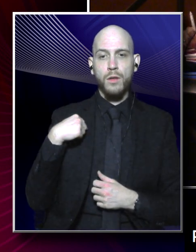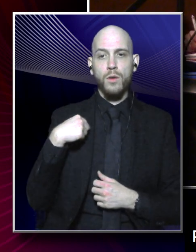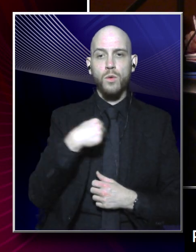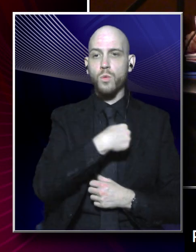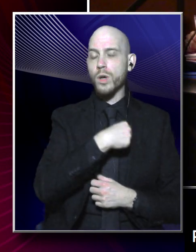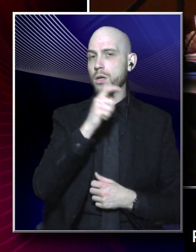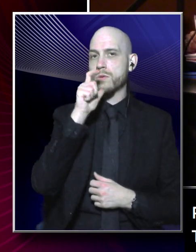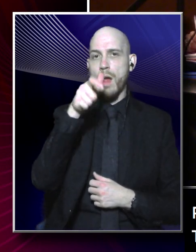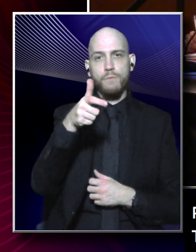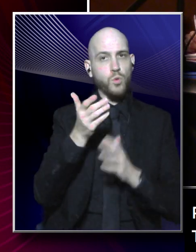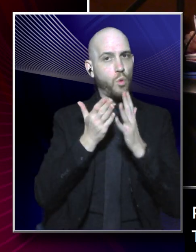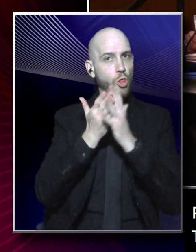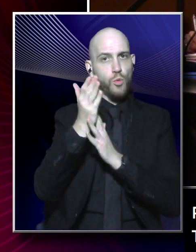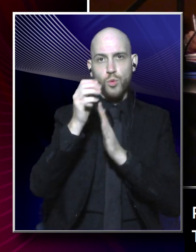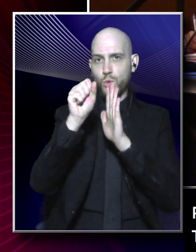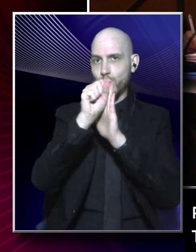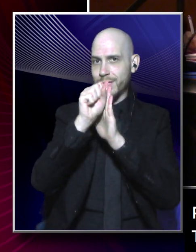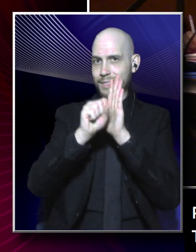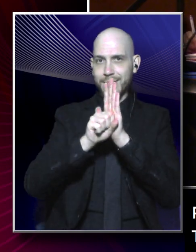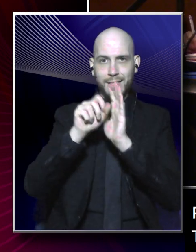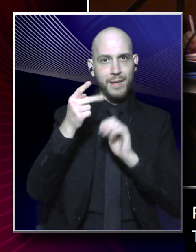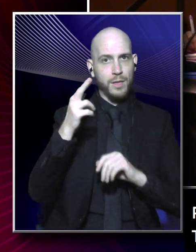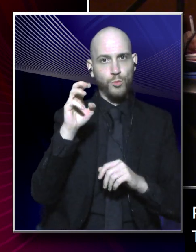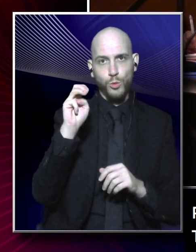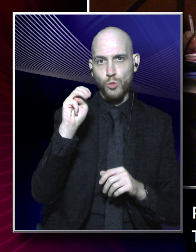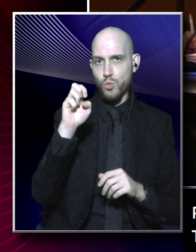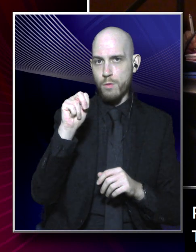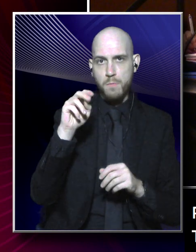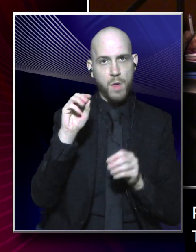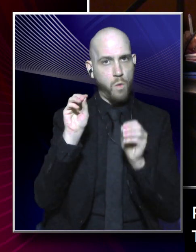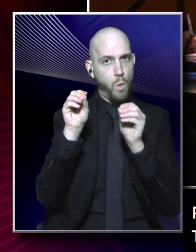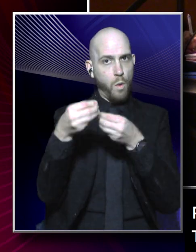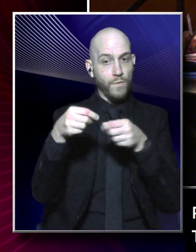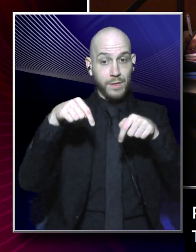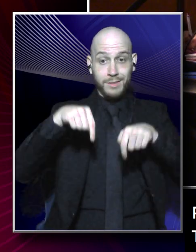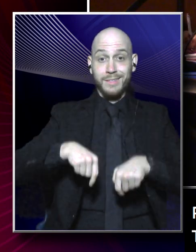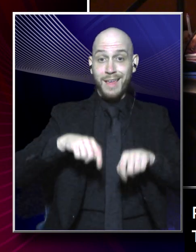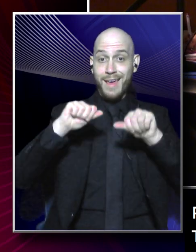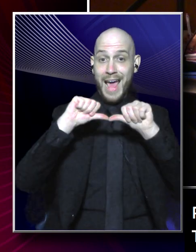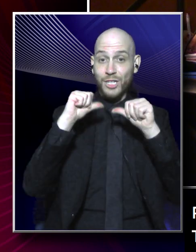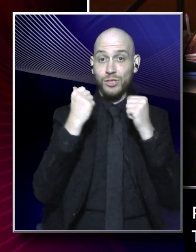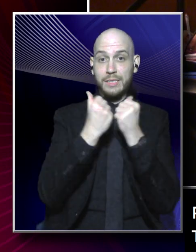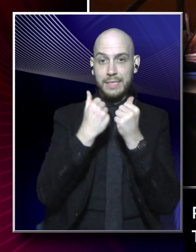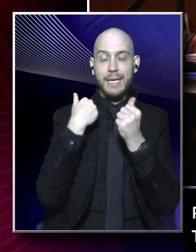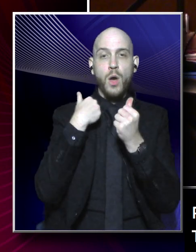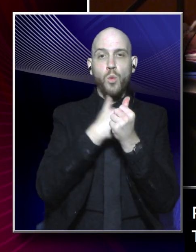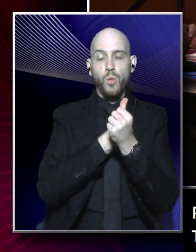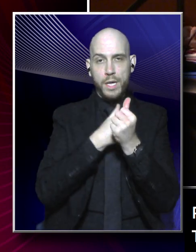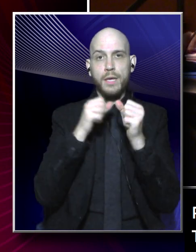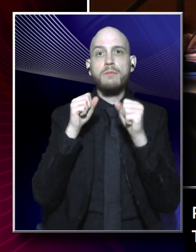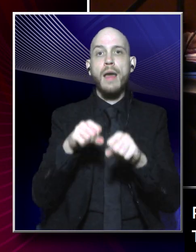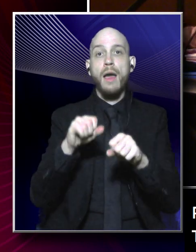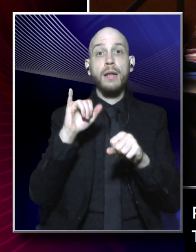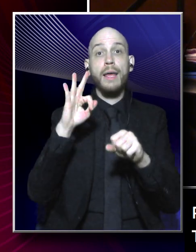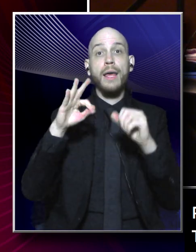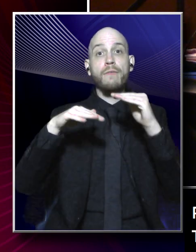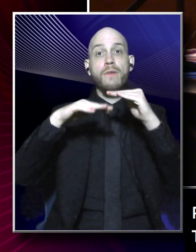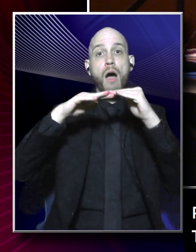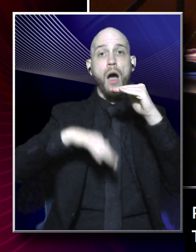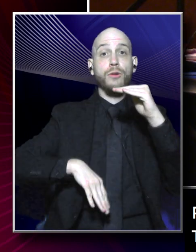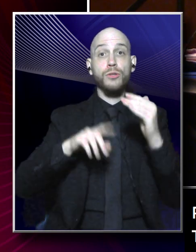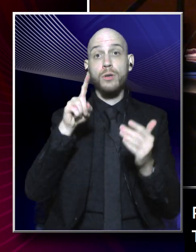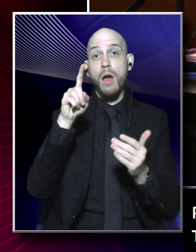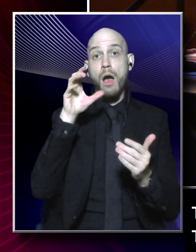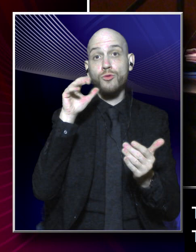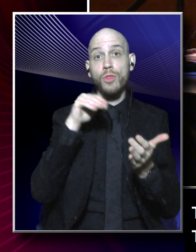that ourselves up to $100,000. I'm hoping it's less than $100,000.